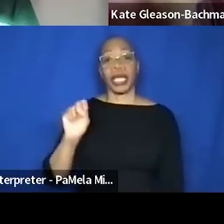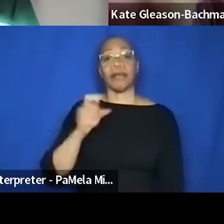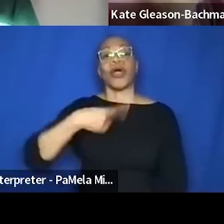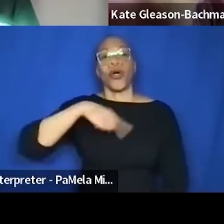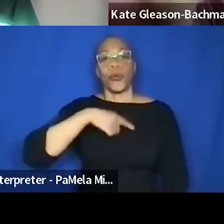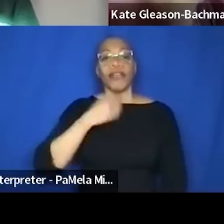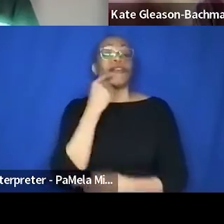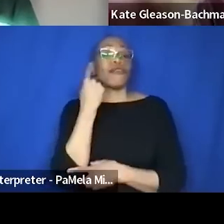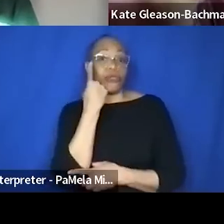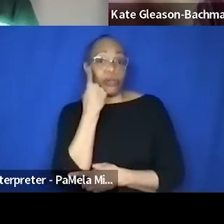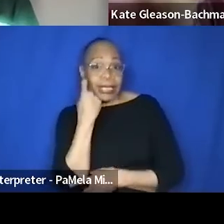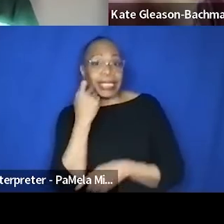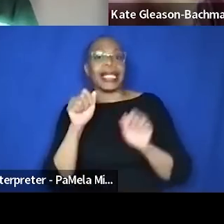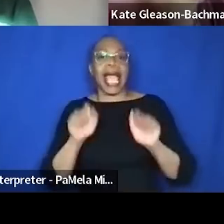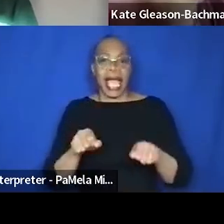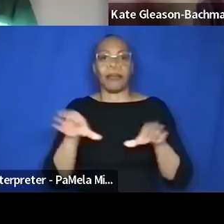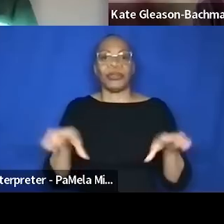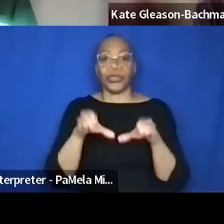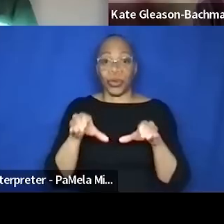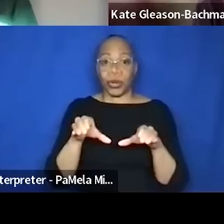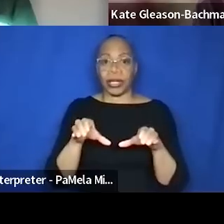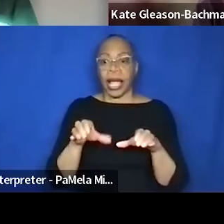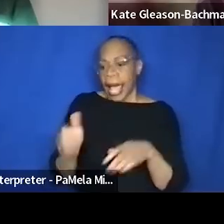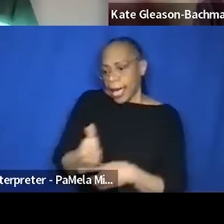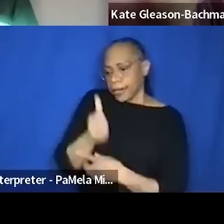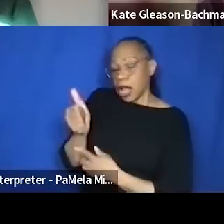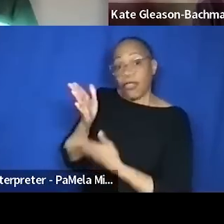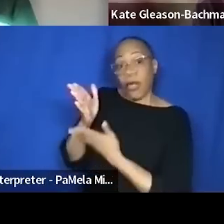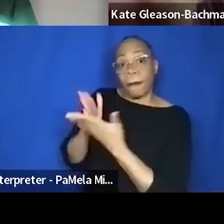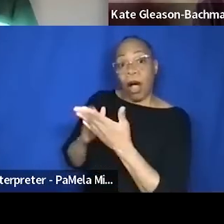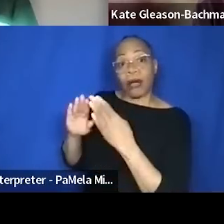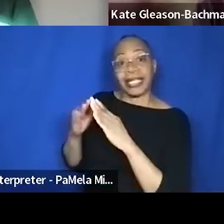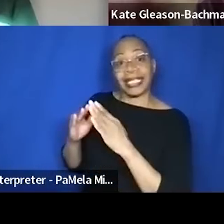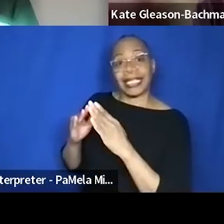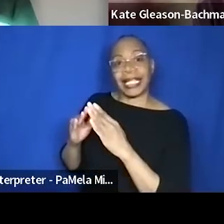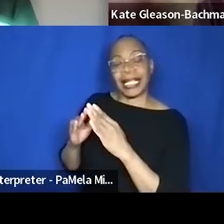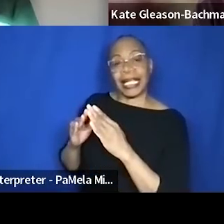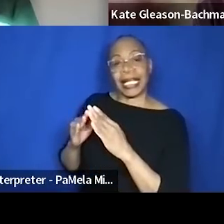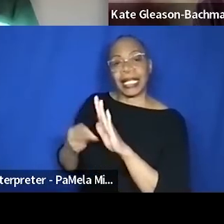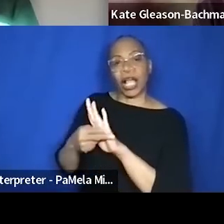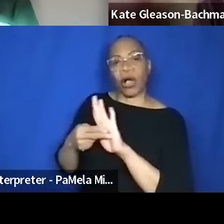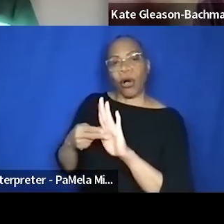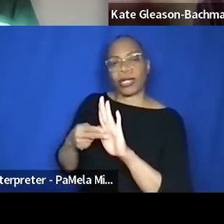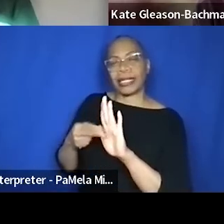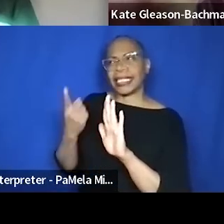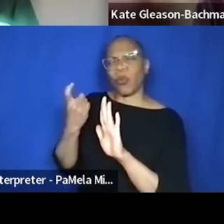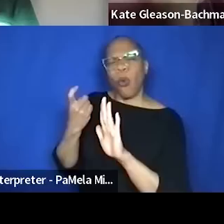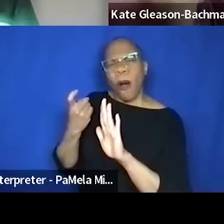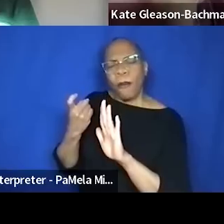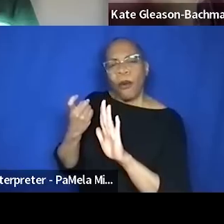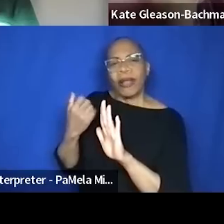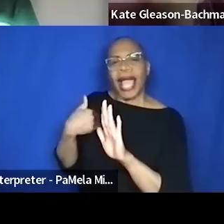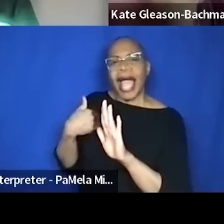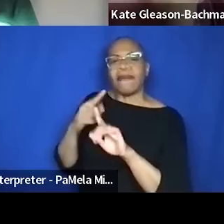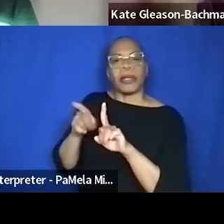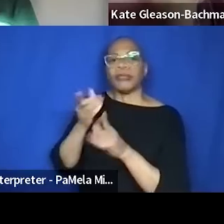recently. It hasn't been all the time, right? And then there's another part of the city, I forget what they call it. It's not Inside Safe. There's one more that basically they don't